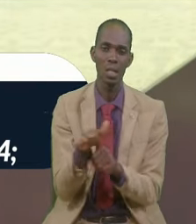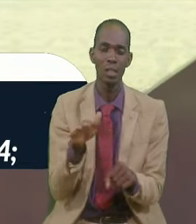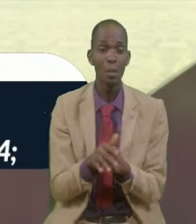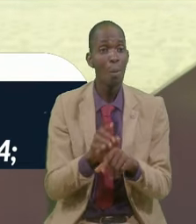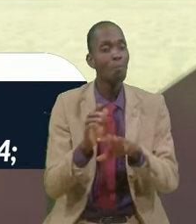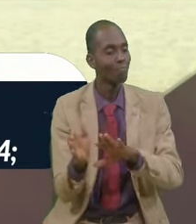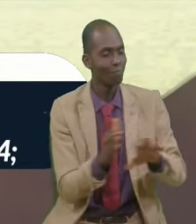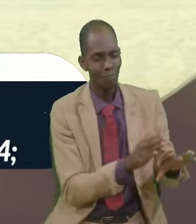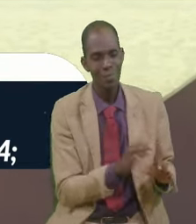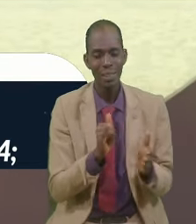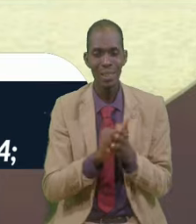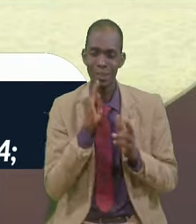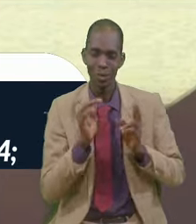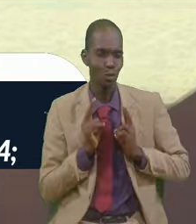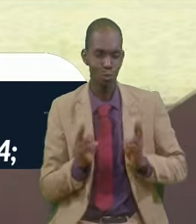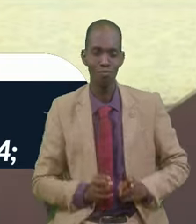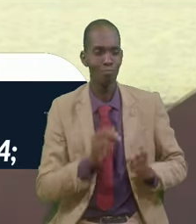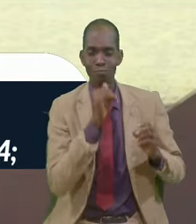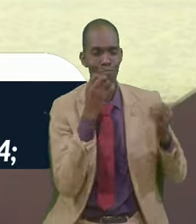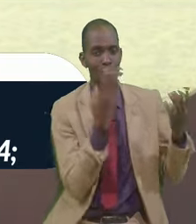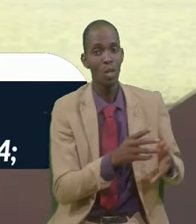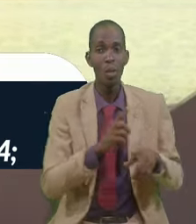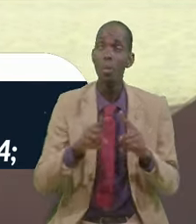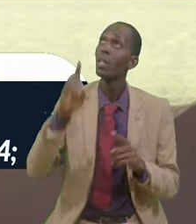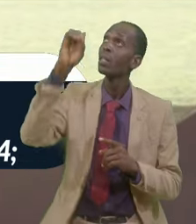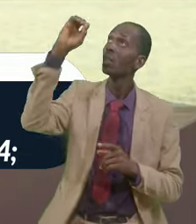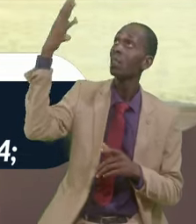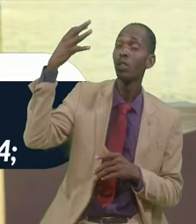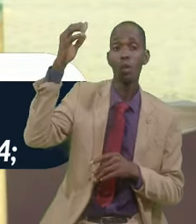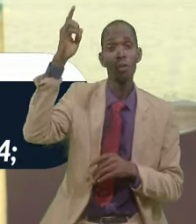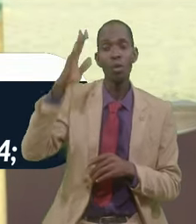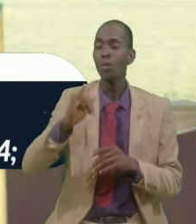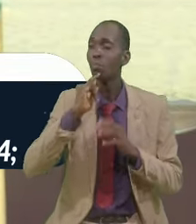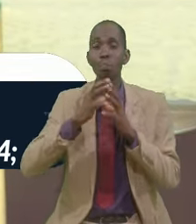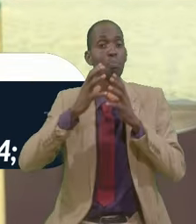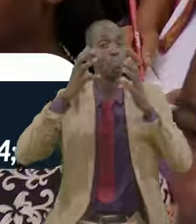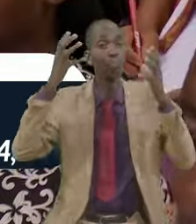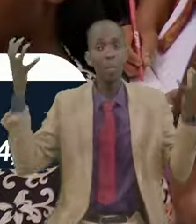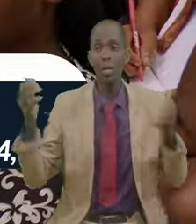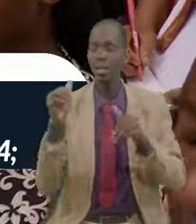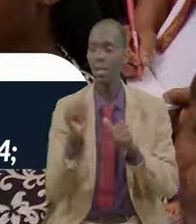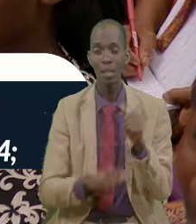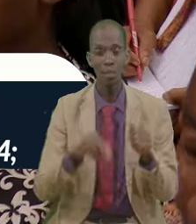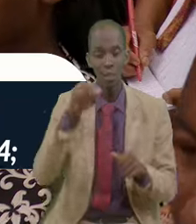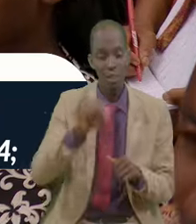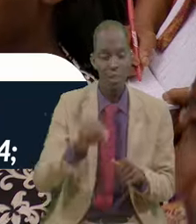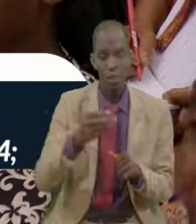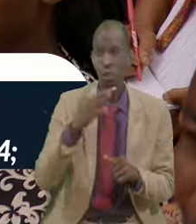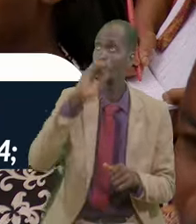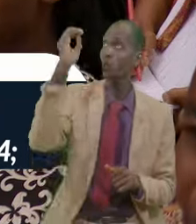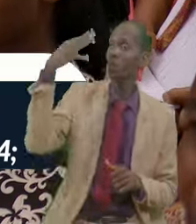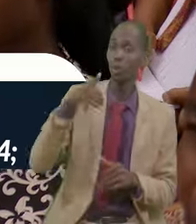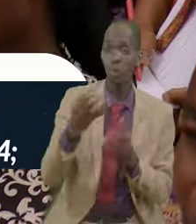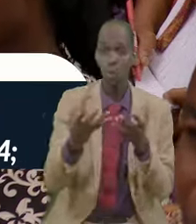so great, and it's so abundant, every grace you need tonight is available for you. Because it